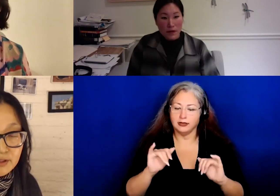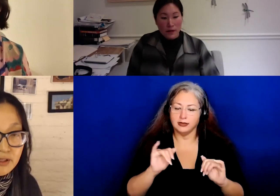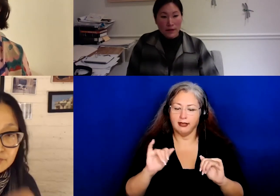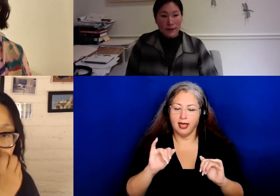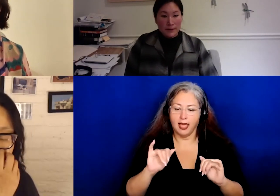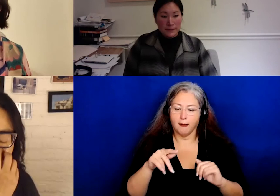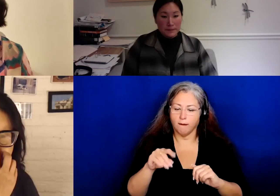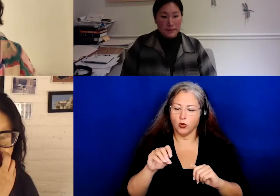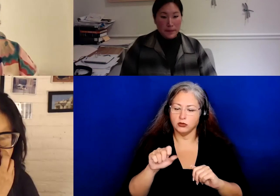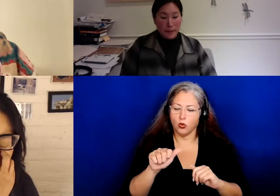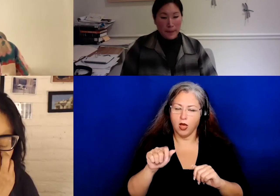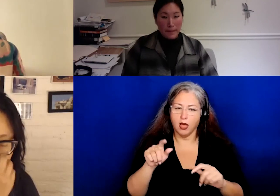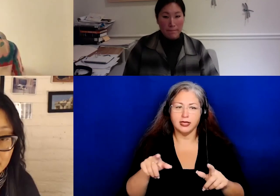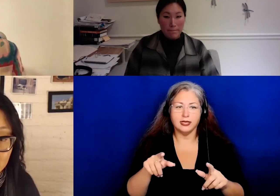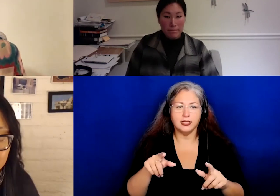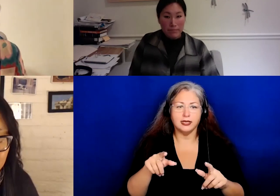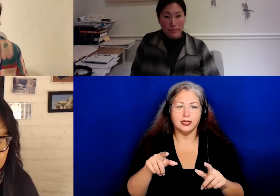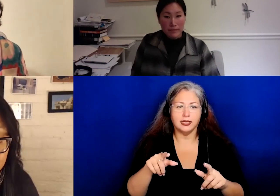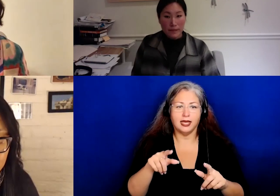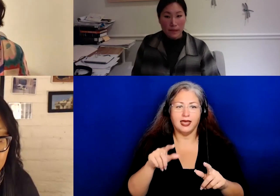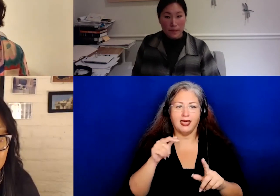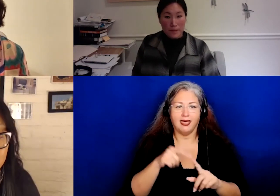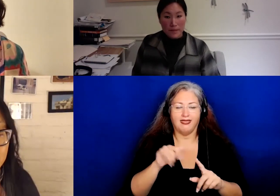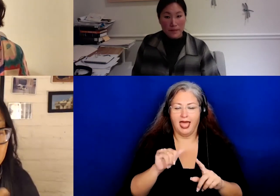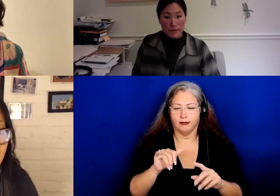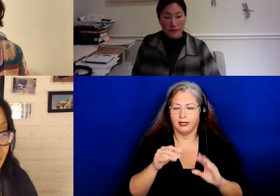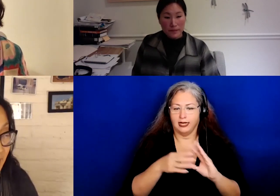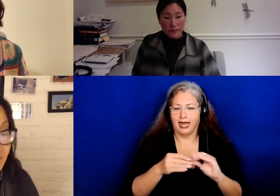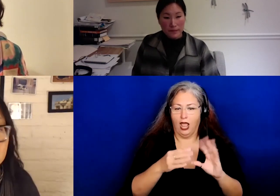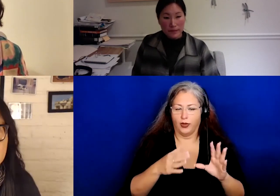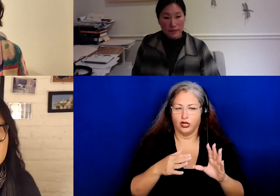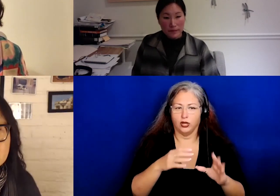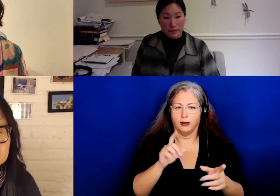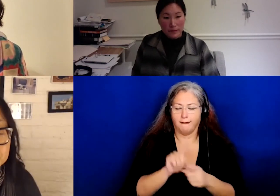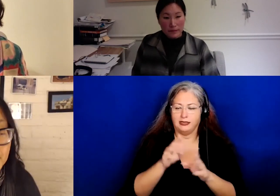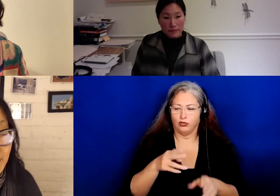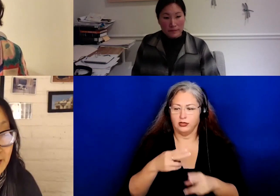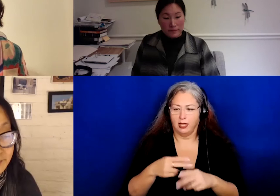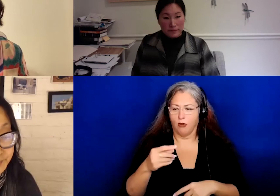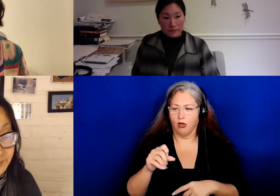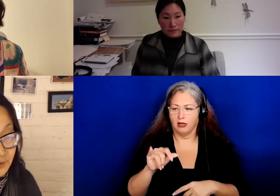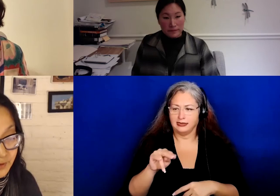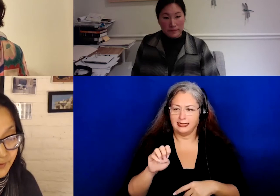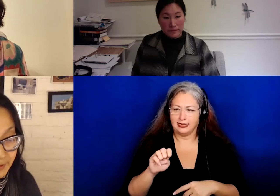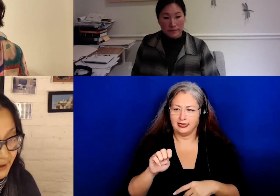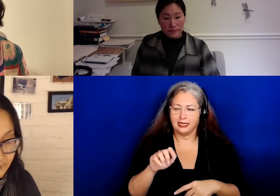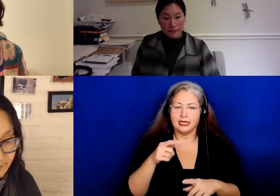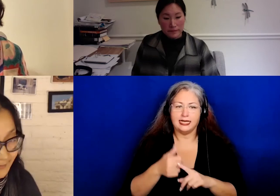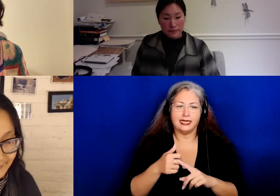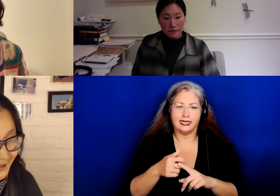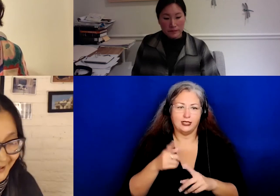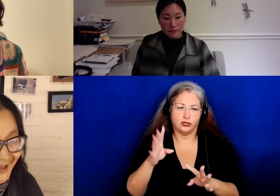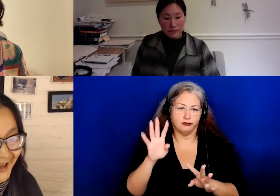Pessoa. He invents the unnamed narrator meets a man named Gostin, um, who is